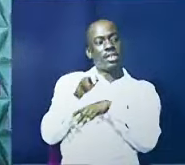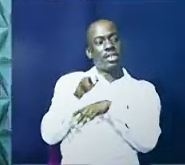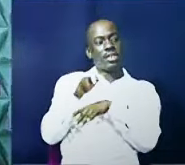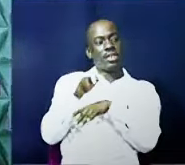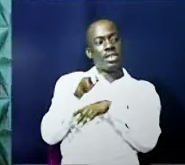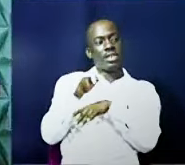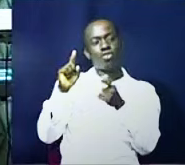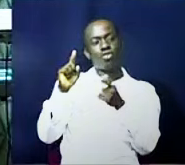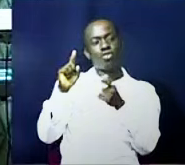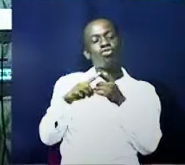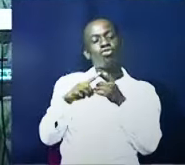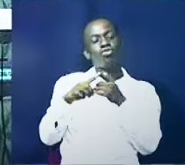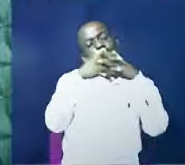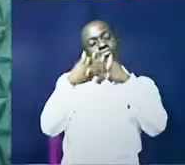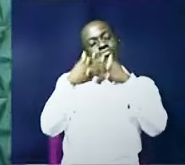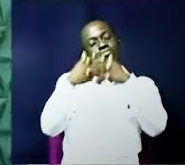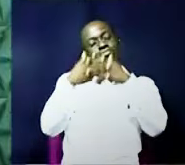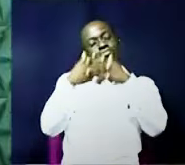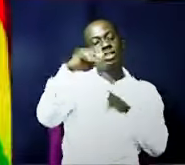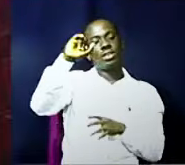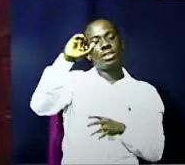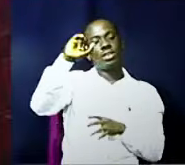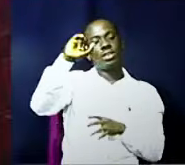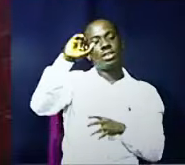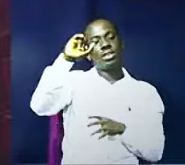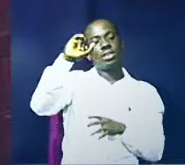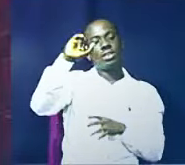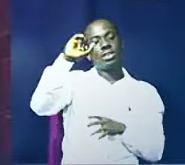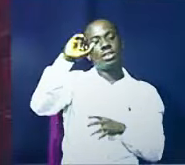Indonesia. Yeah, the Osmanphobic call Indonesia.